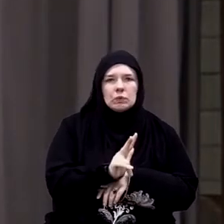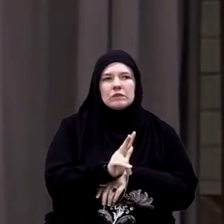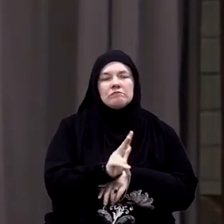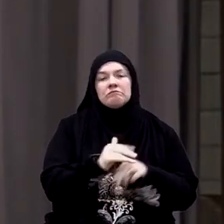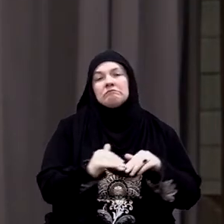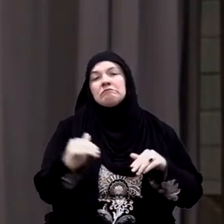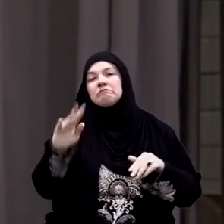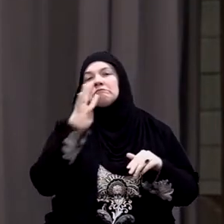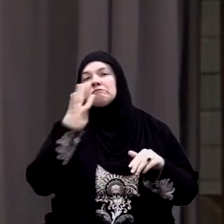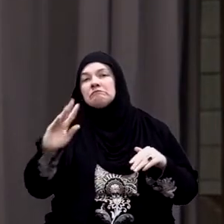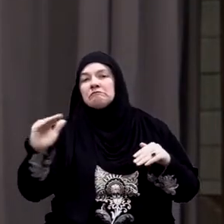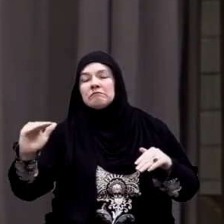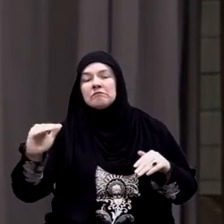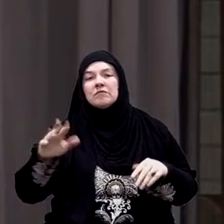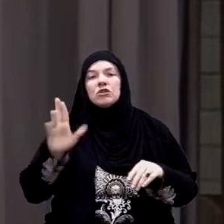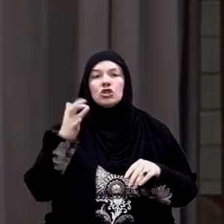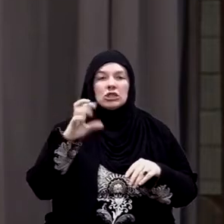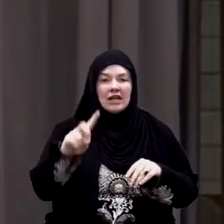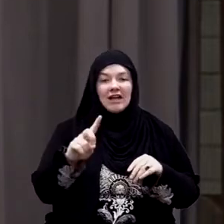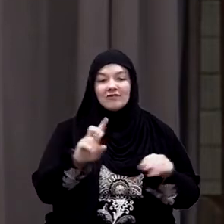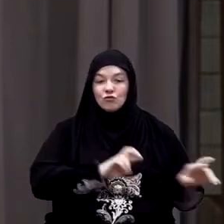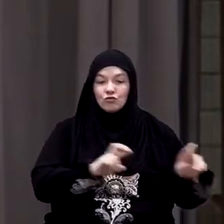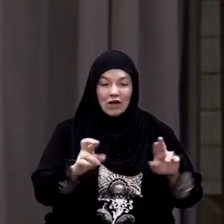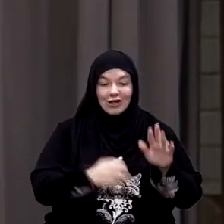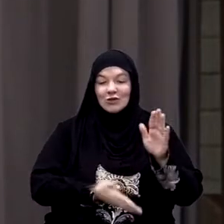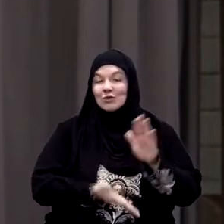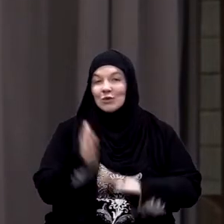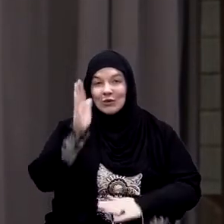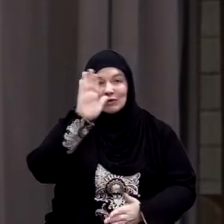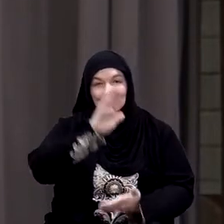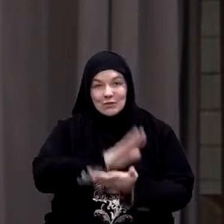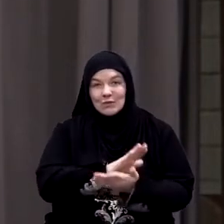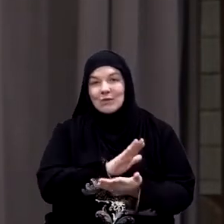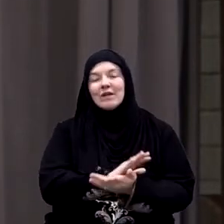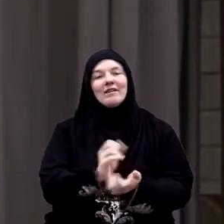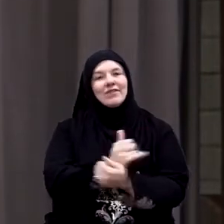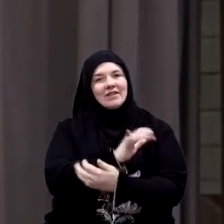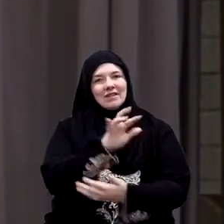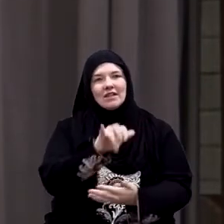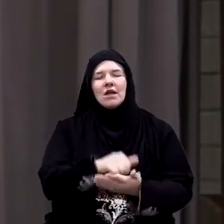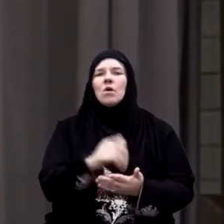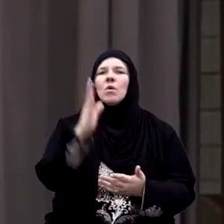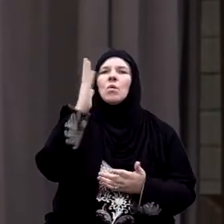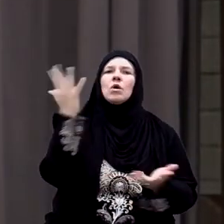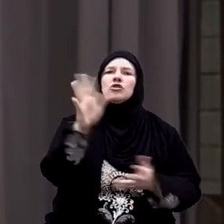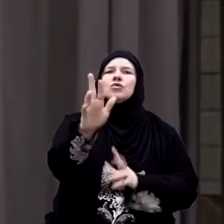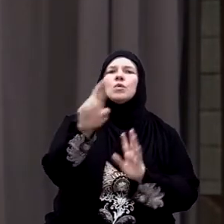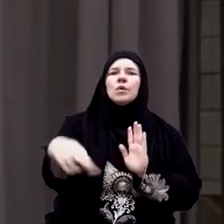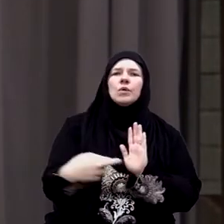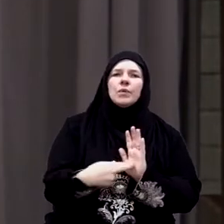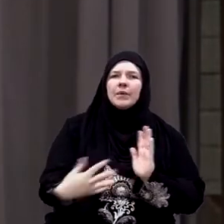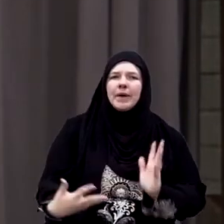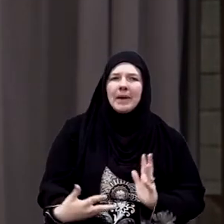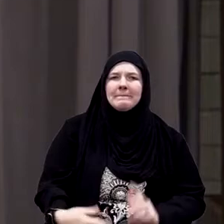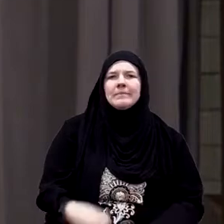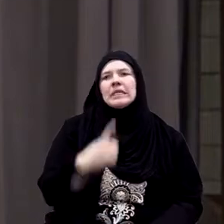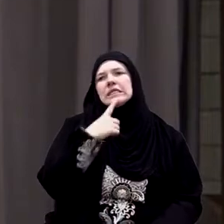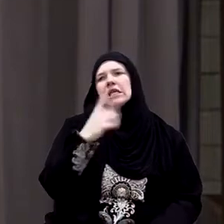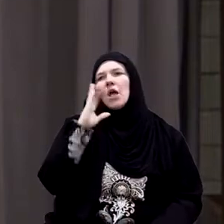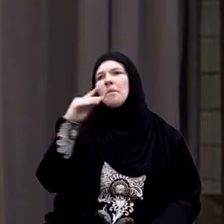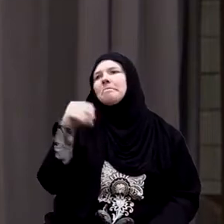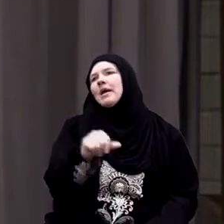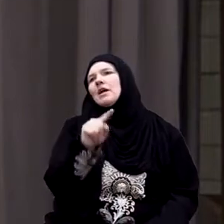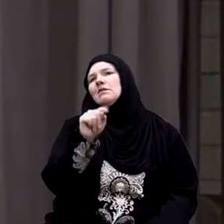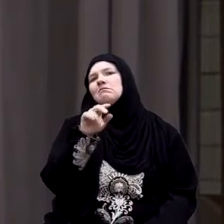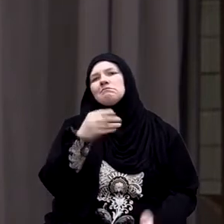four, and the child is clean and he's ready to go to school and everything else, what is your role? You say, I will pay the